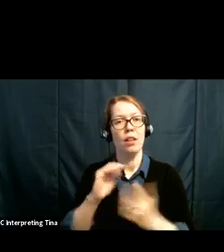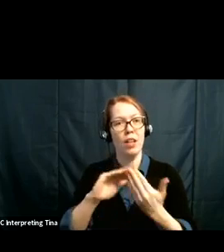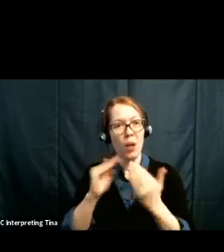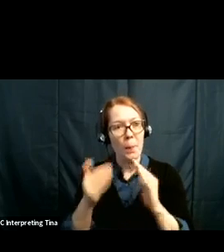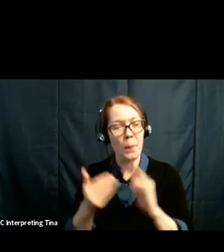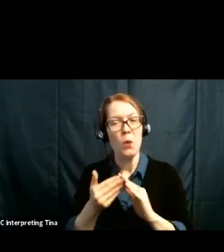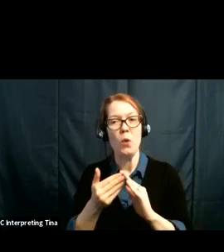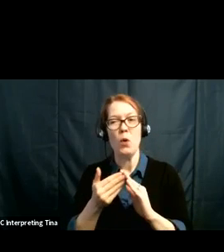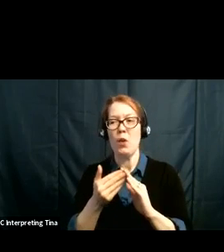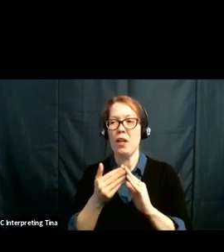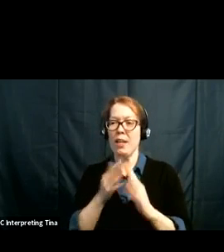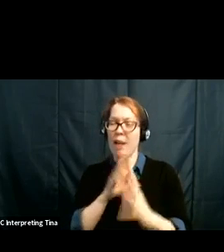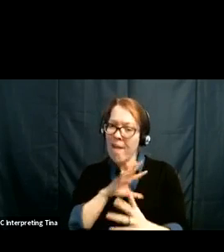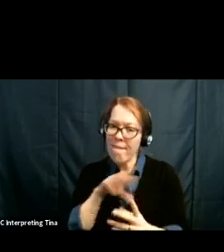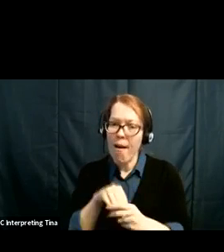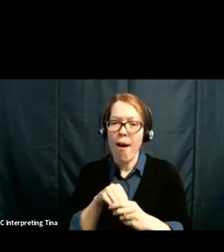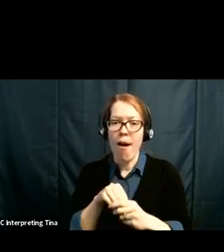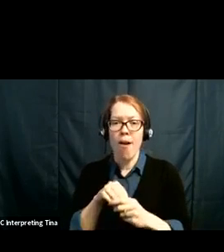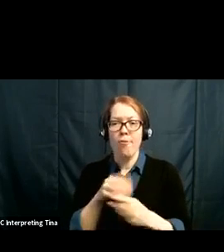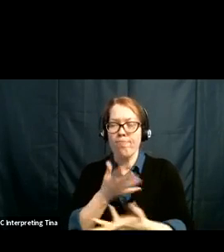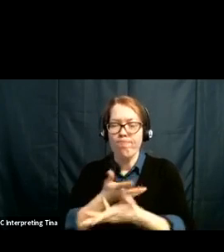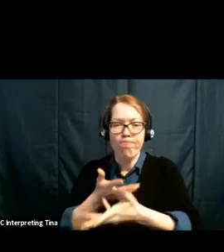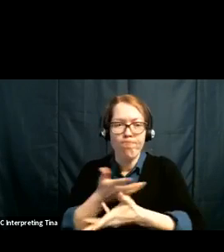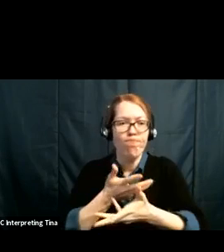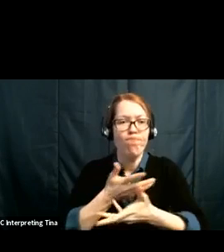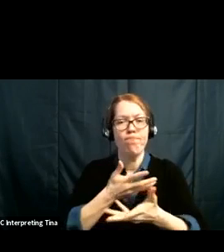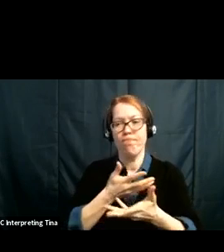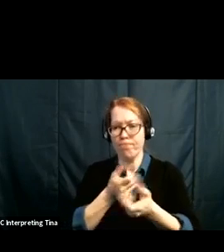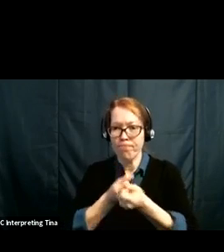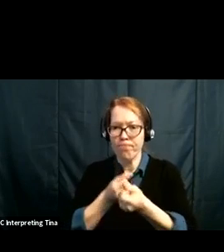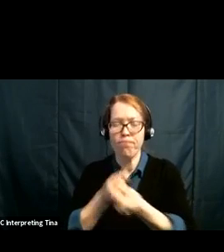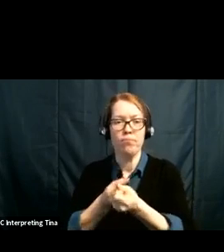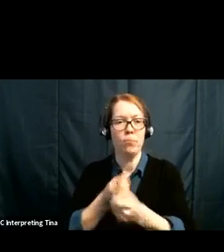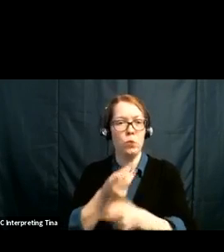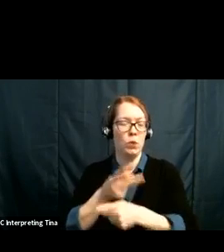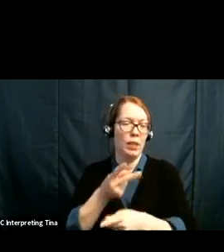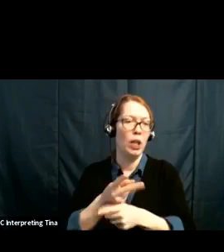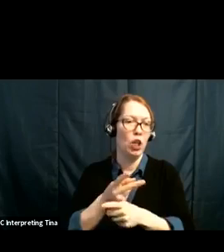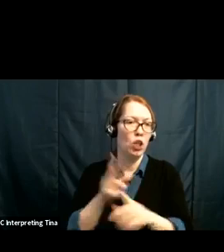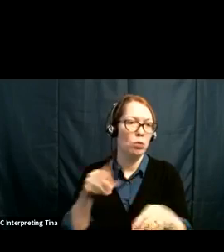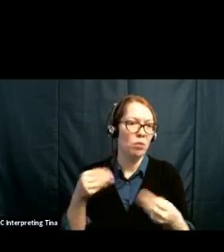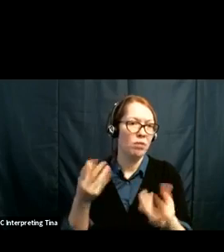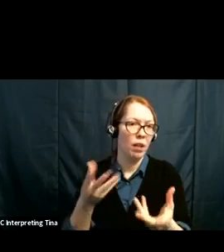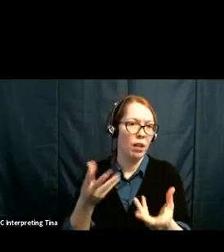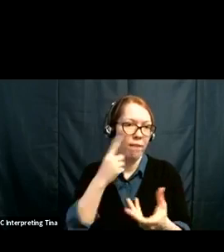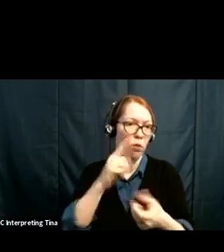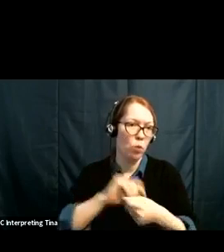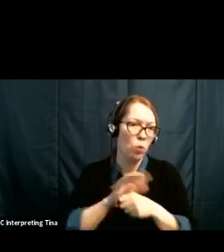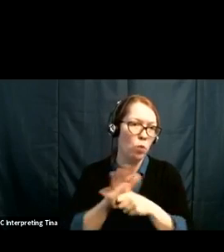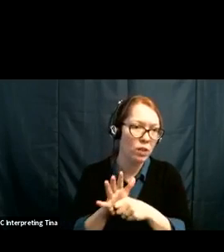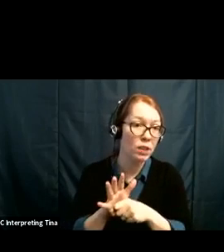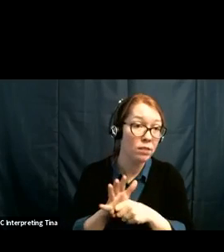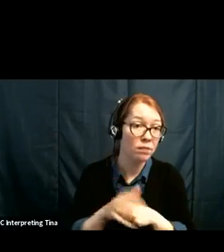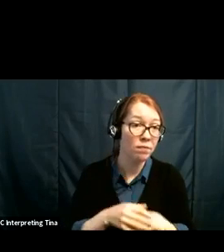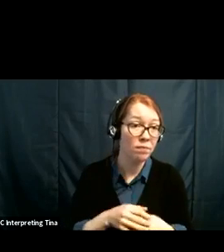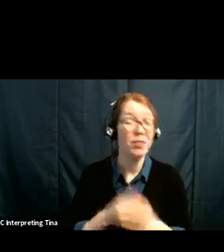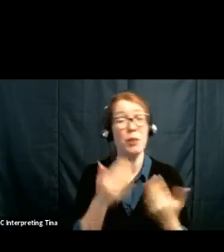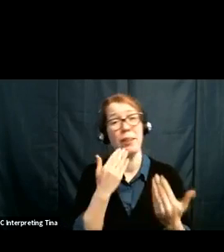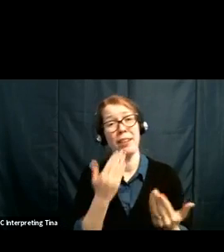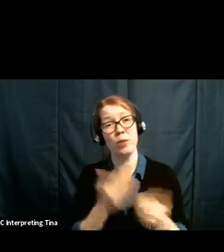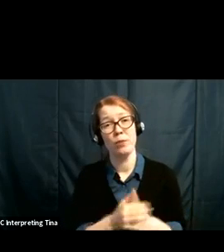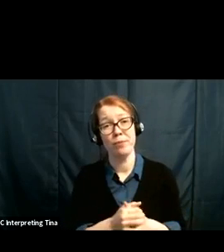spirit in our approach to care here for COVID. So thank